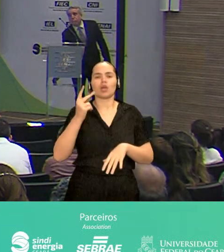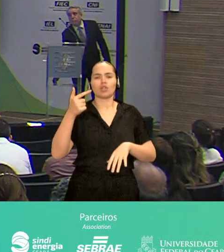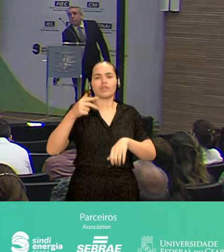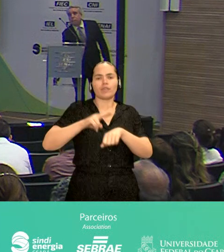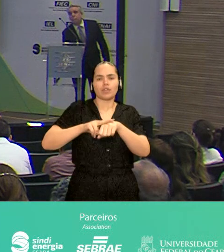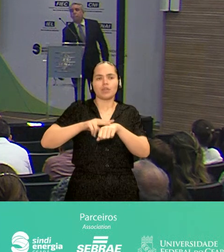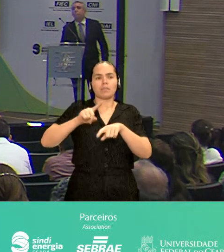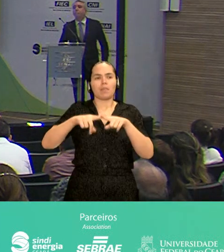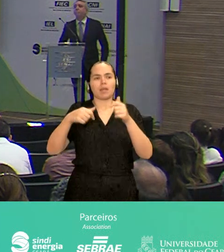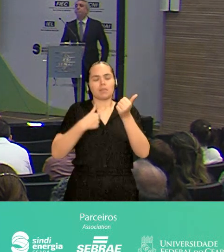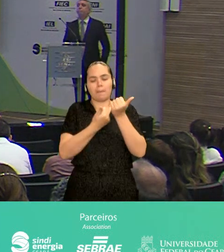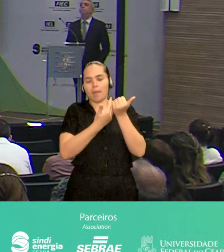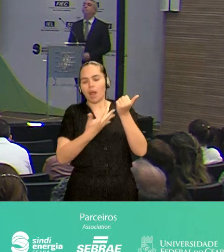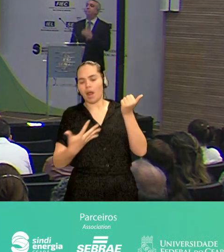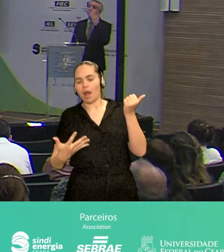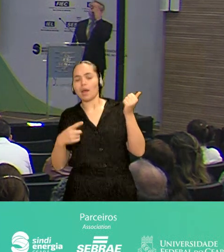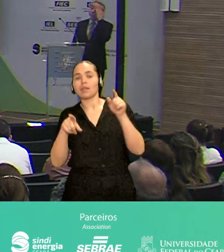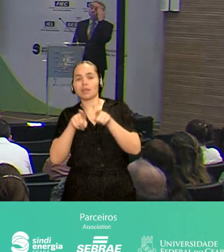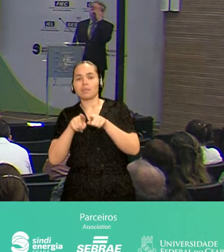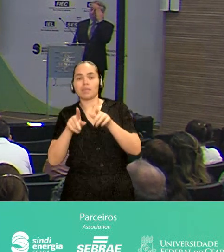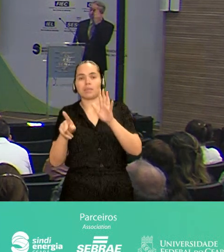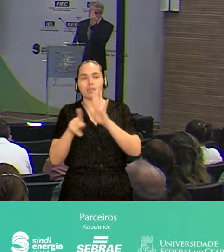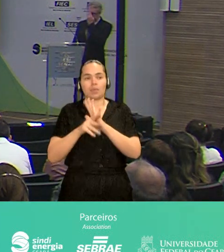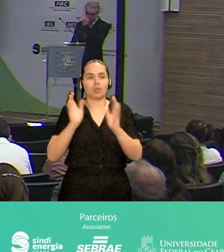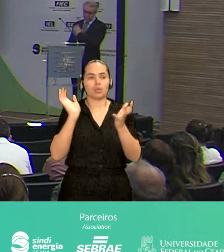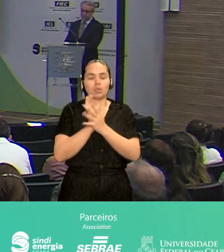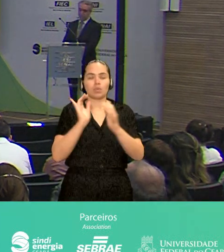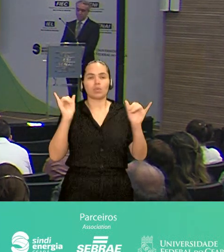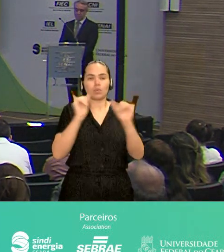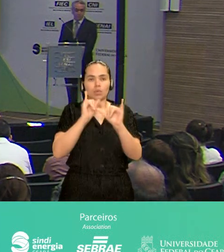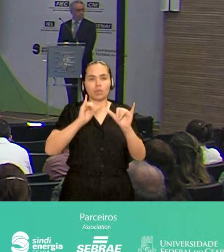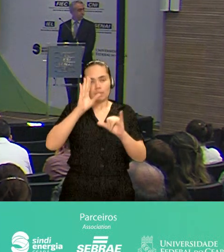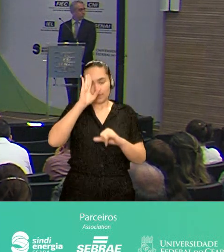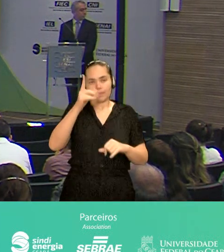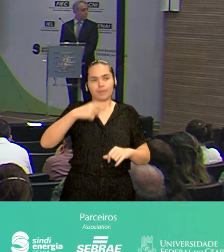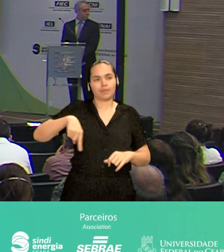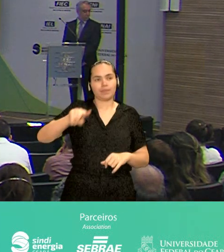electrolyzer. So there are hydrogen, oxygen, and heat.